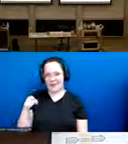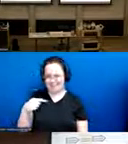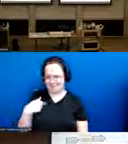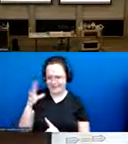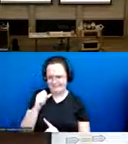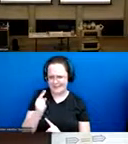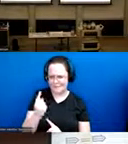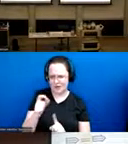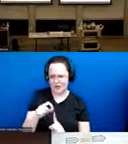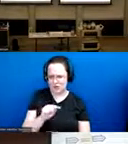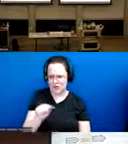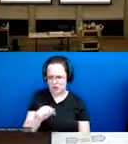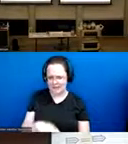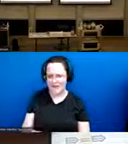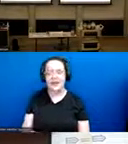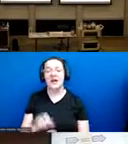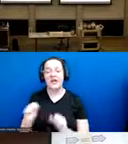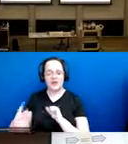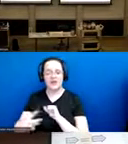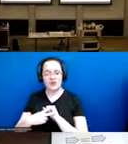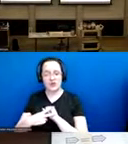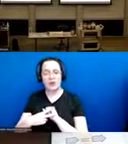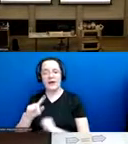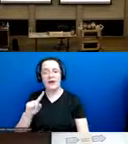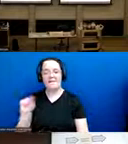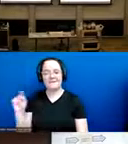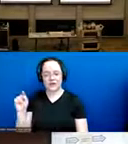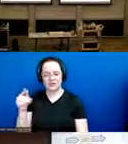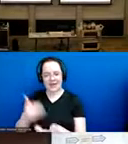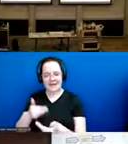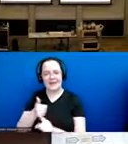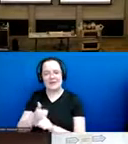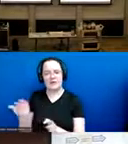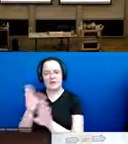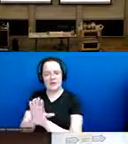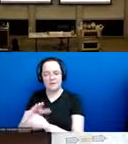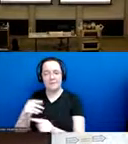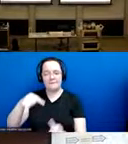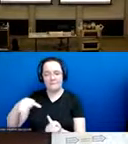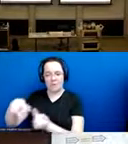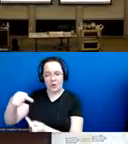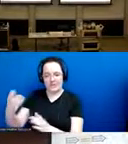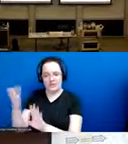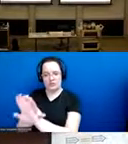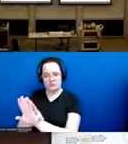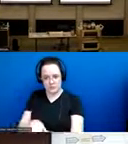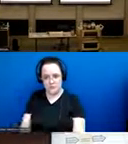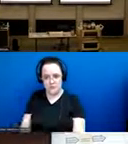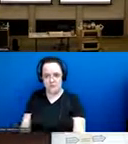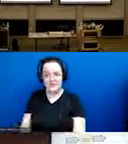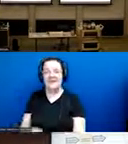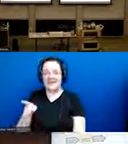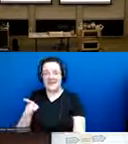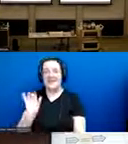store a photonic state, which is a superposition of polarizations, such as the one that then create quantum